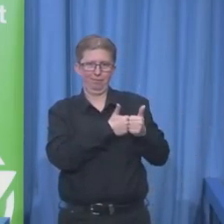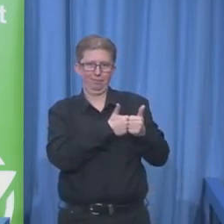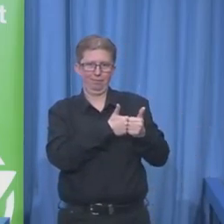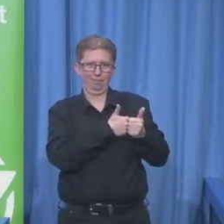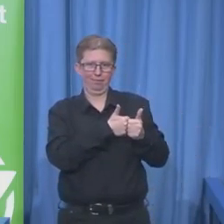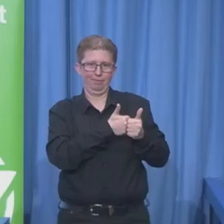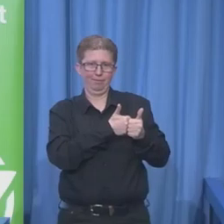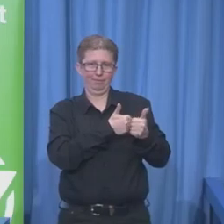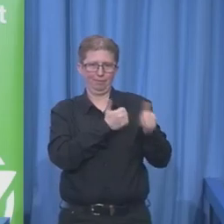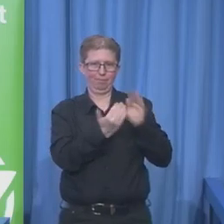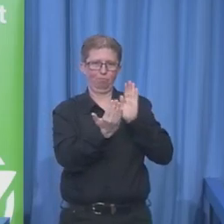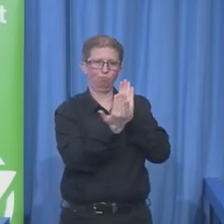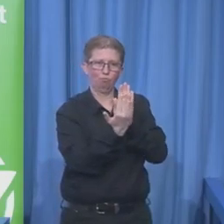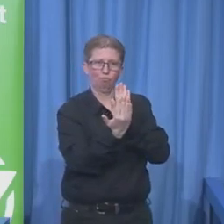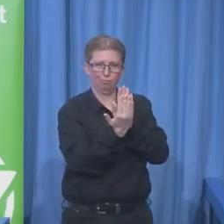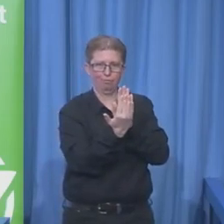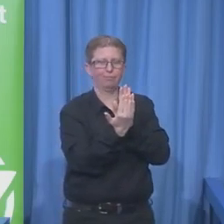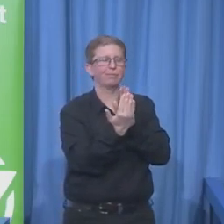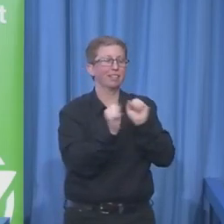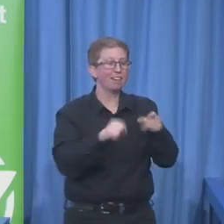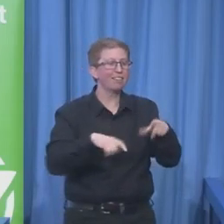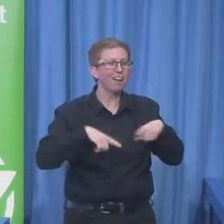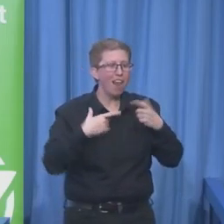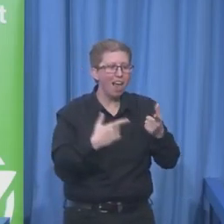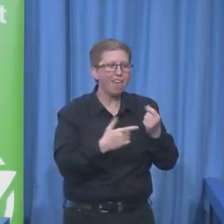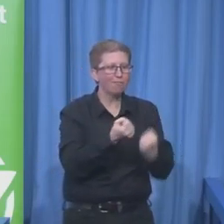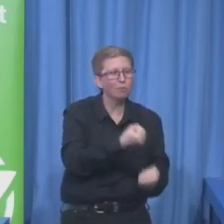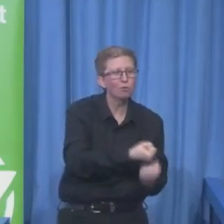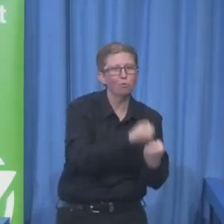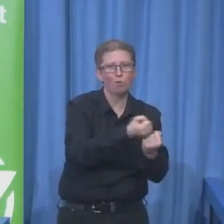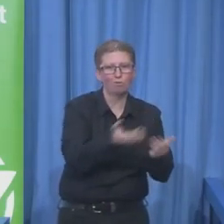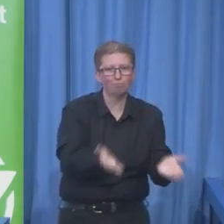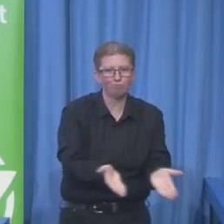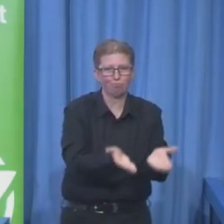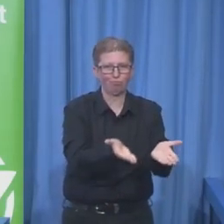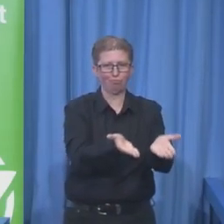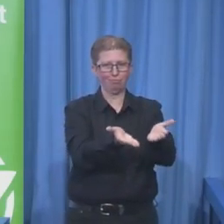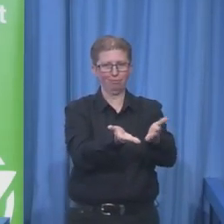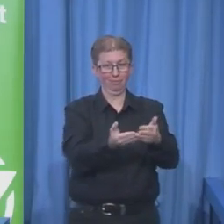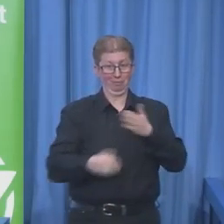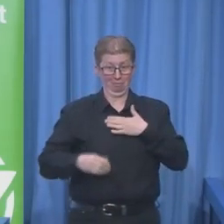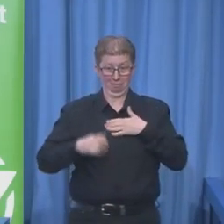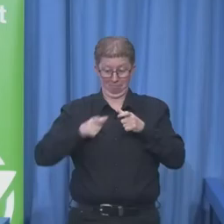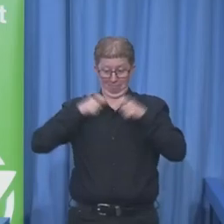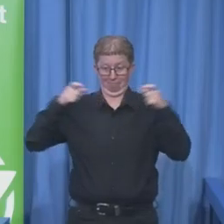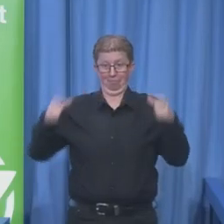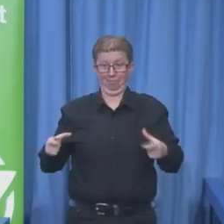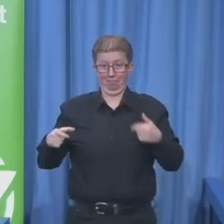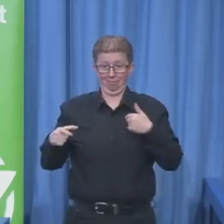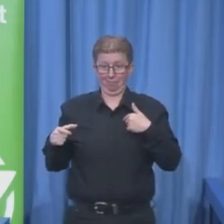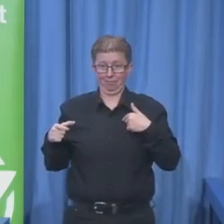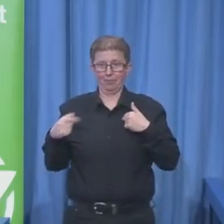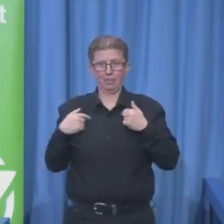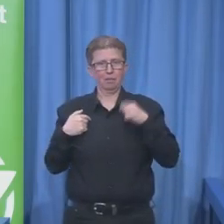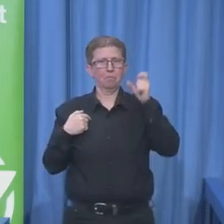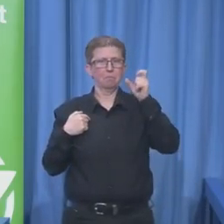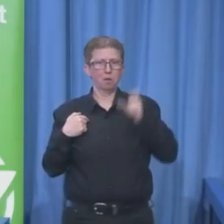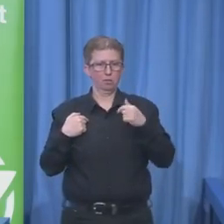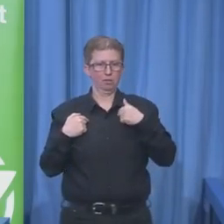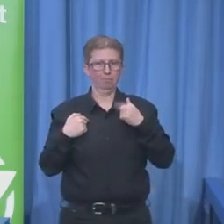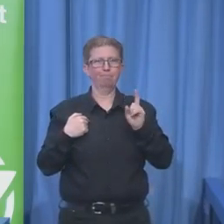This is a person of my company, a person of the integration service autArk.